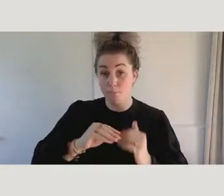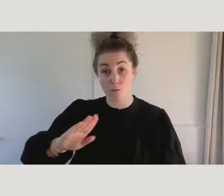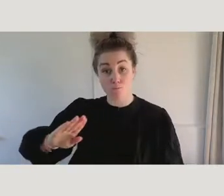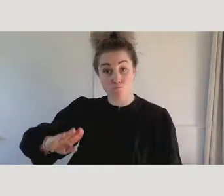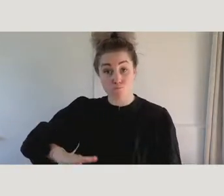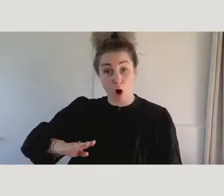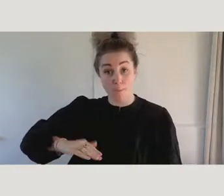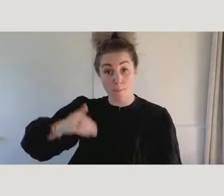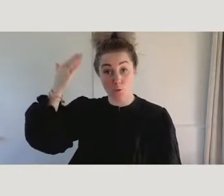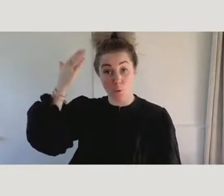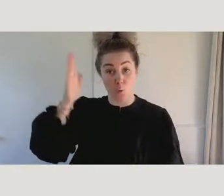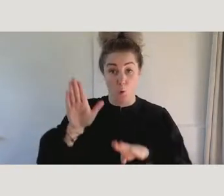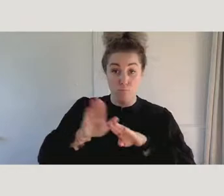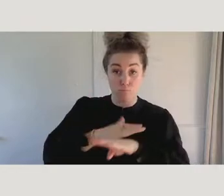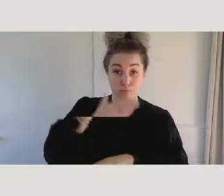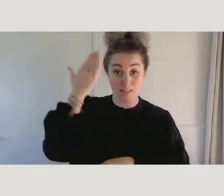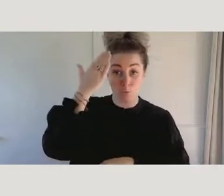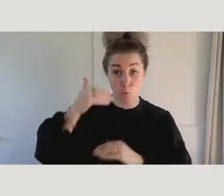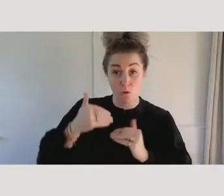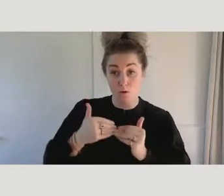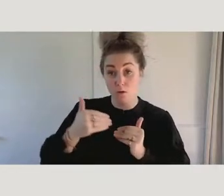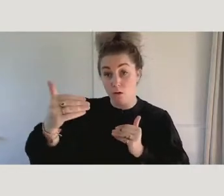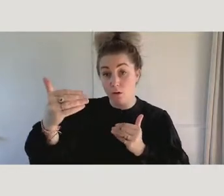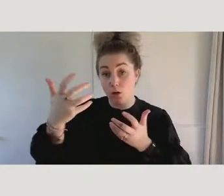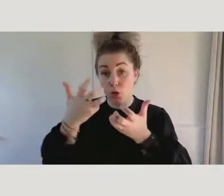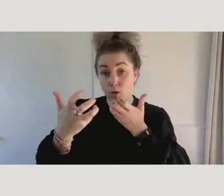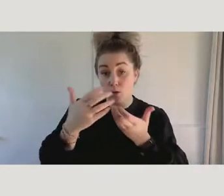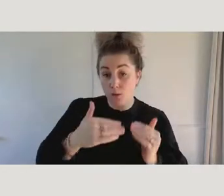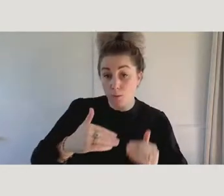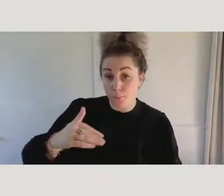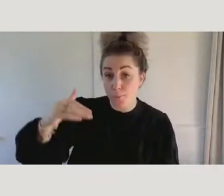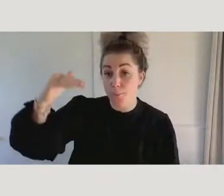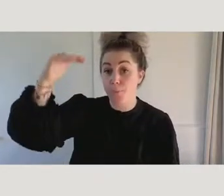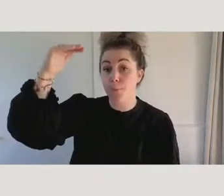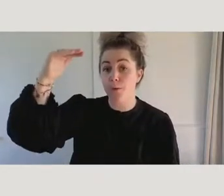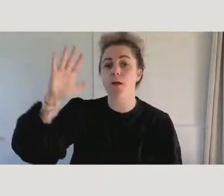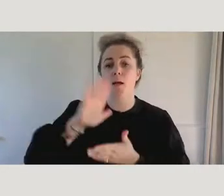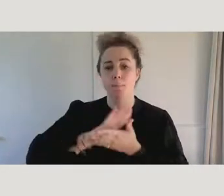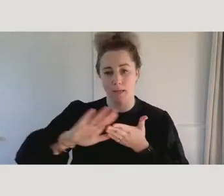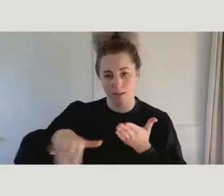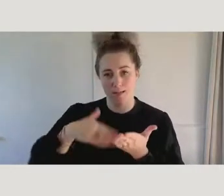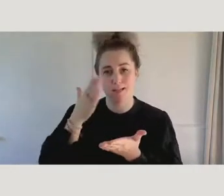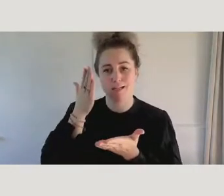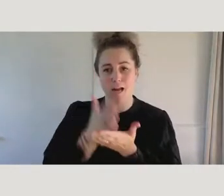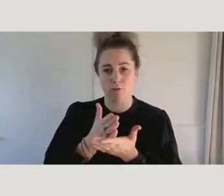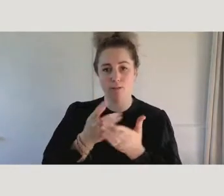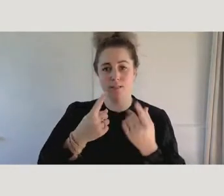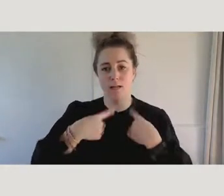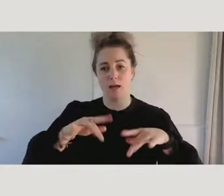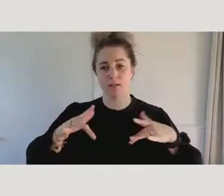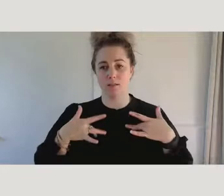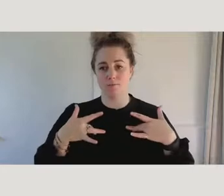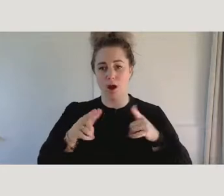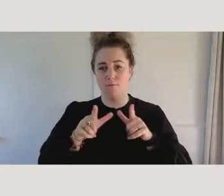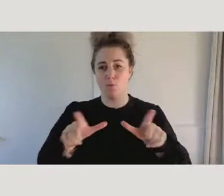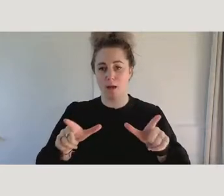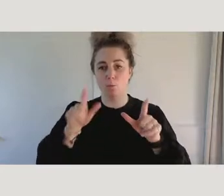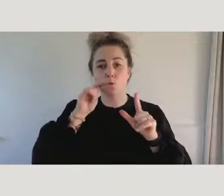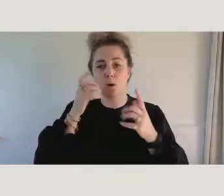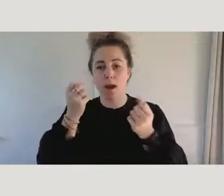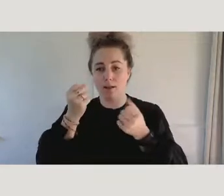school or from preschool all the way to University that will guarantee us the survival of our language